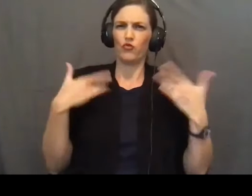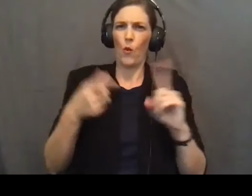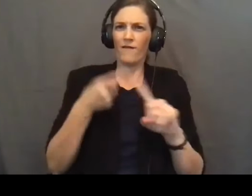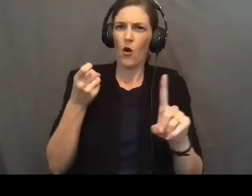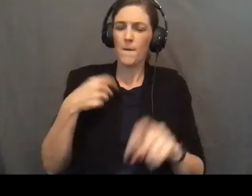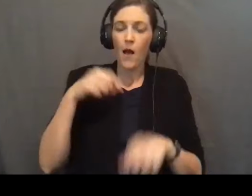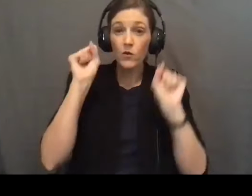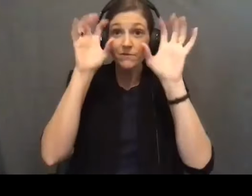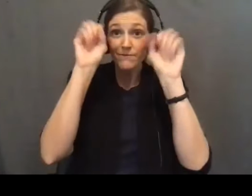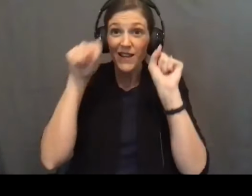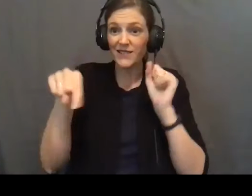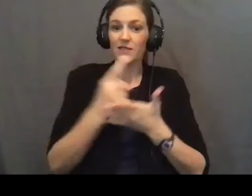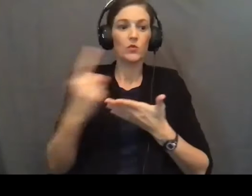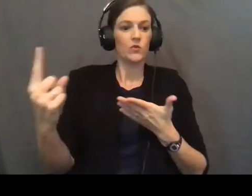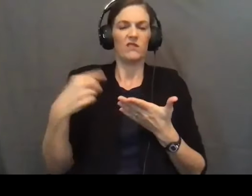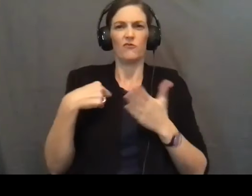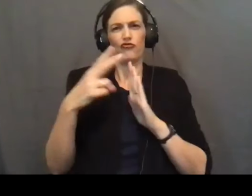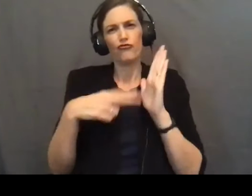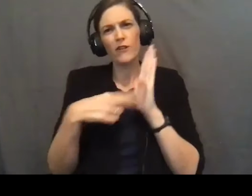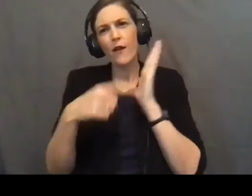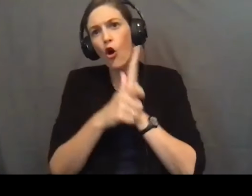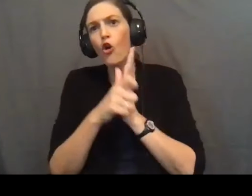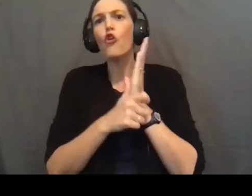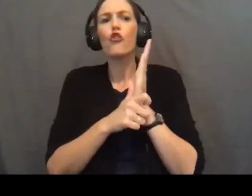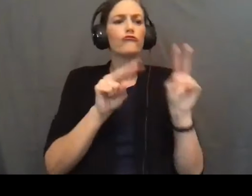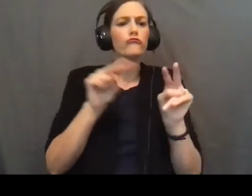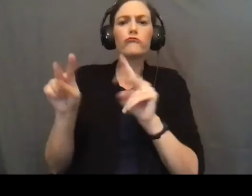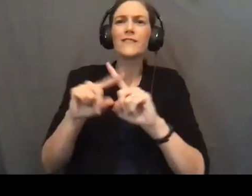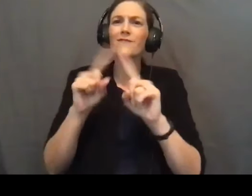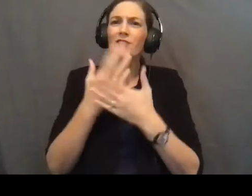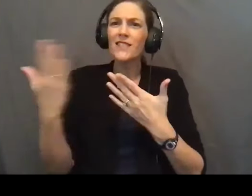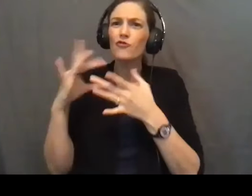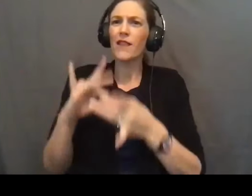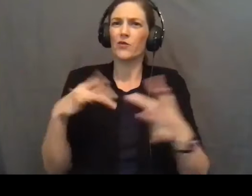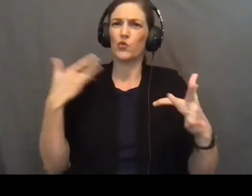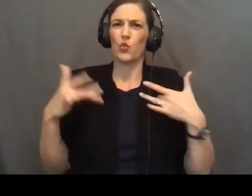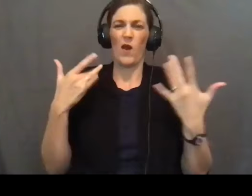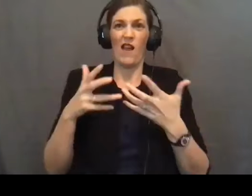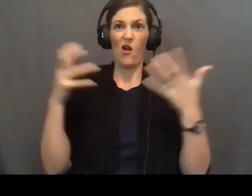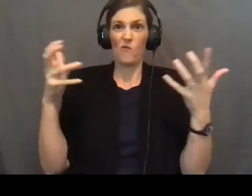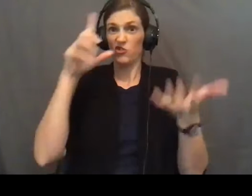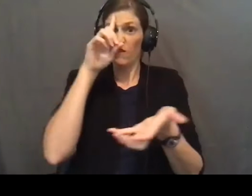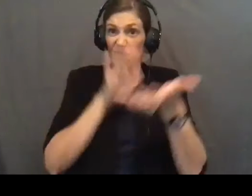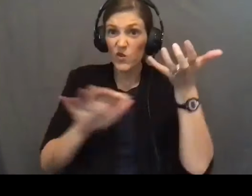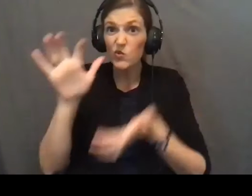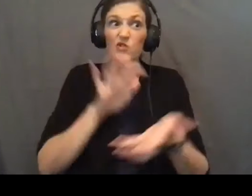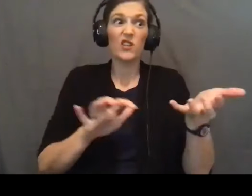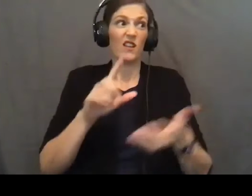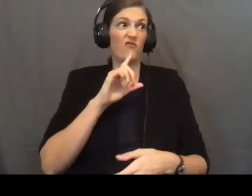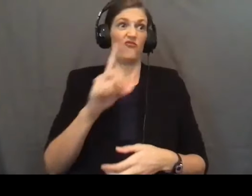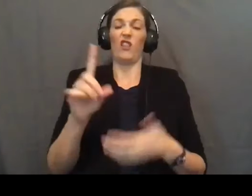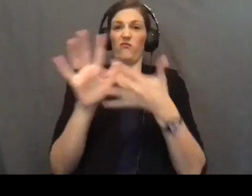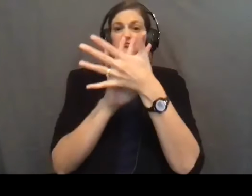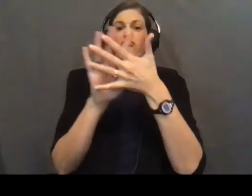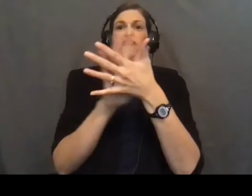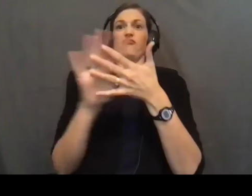amazed this week as I was just reading articles and looking at different things about joy, how much confusion and how much just blurriness